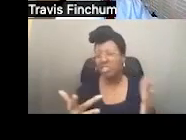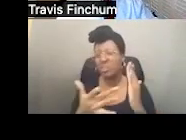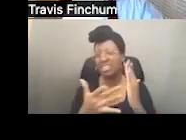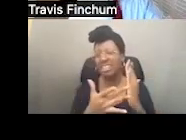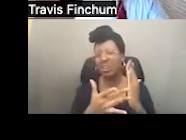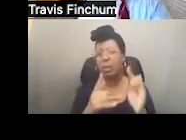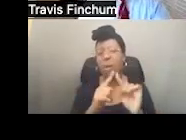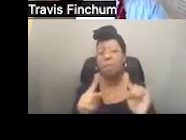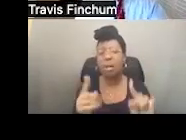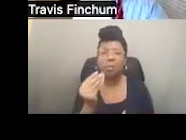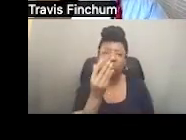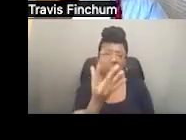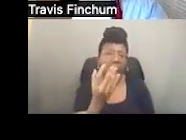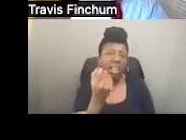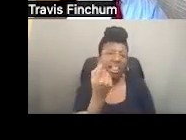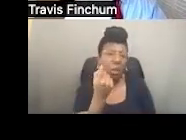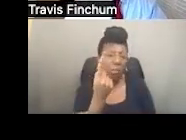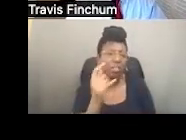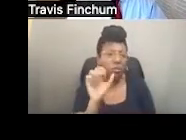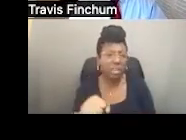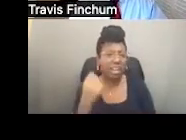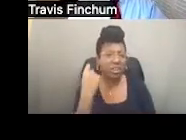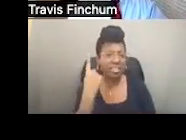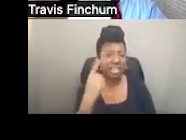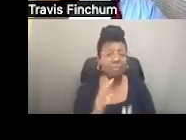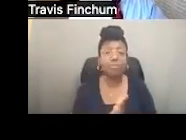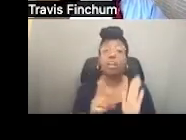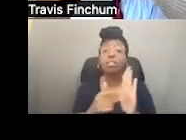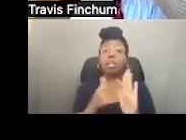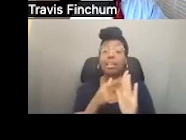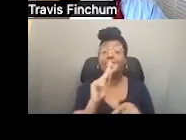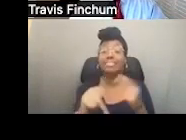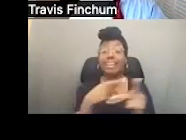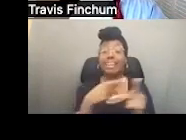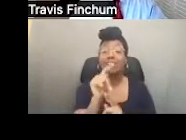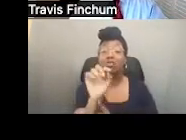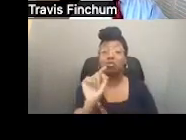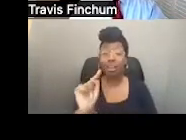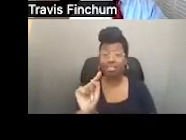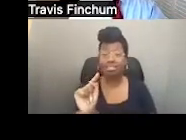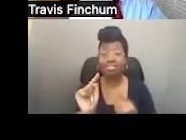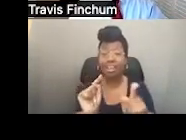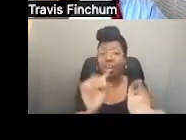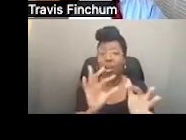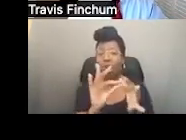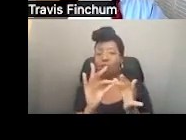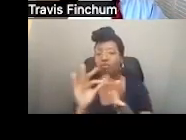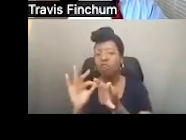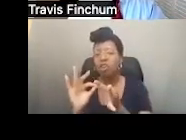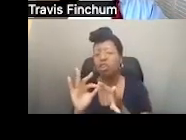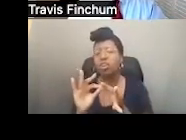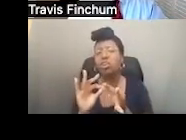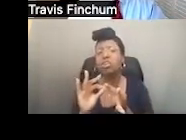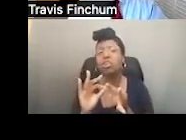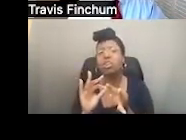of language and terminology. Sometimes these kinds of trusts that are called special needs trusts are referred to by